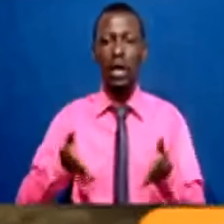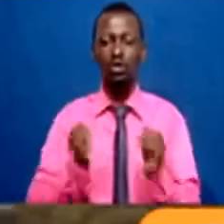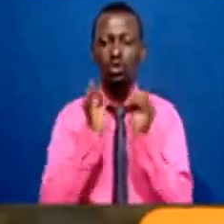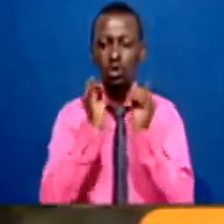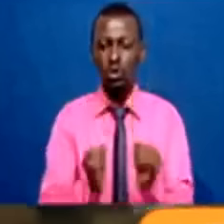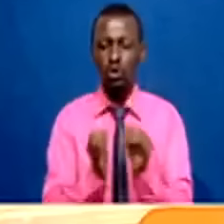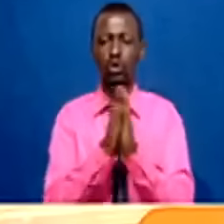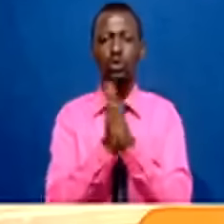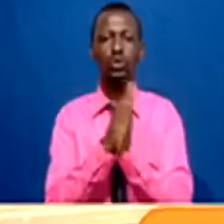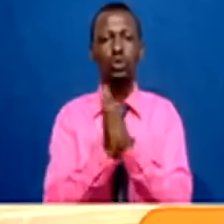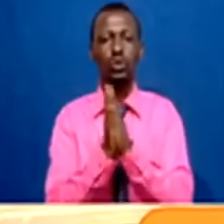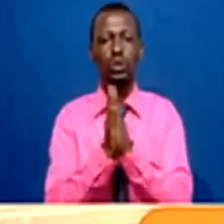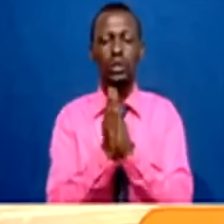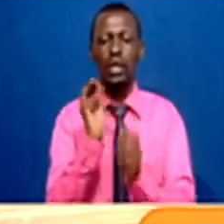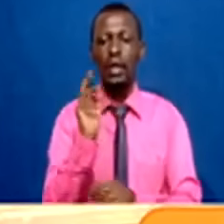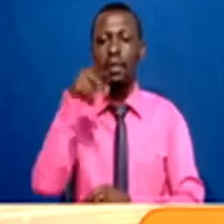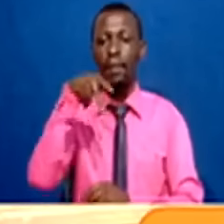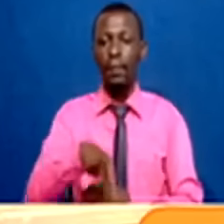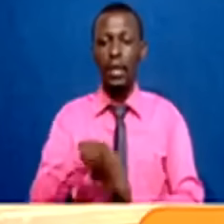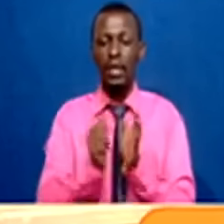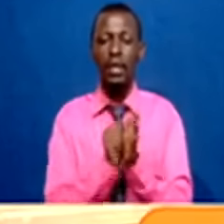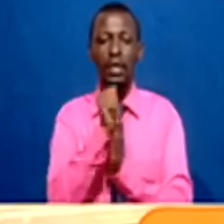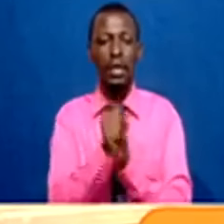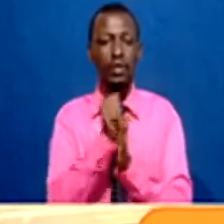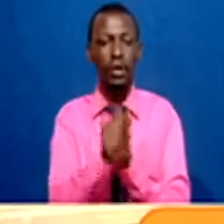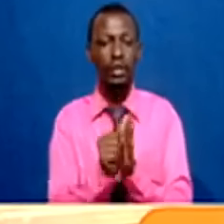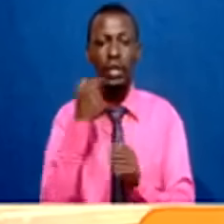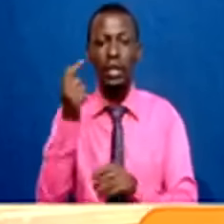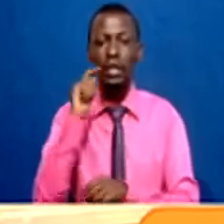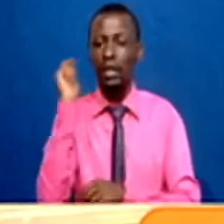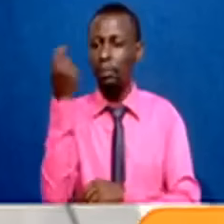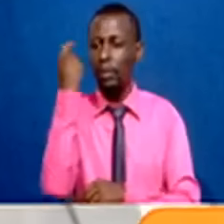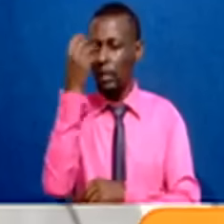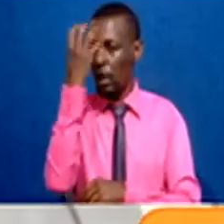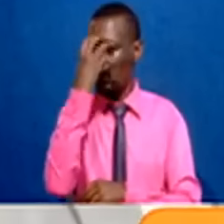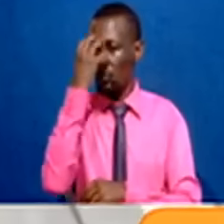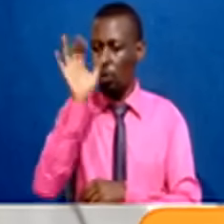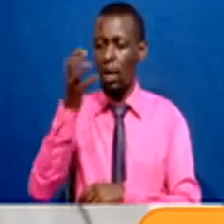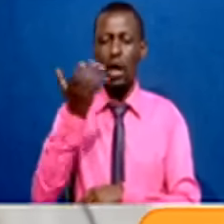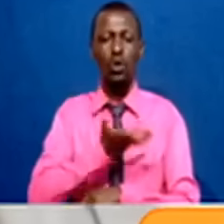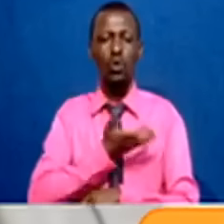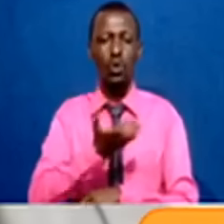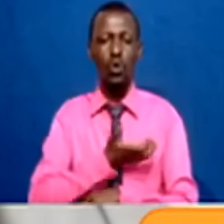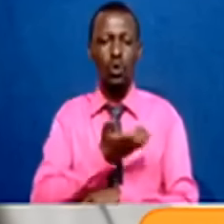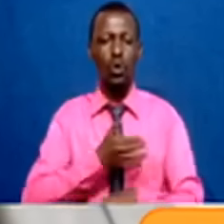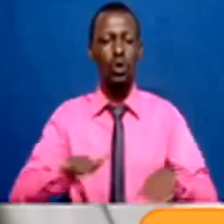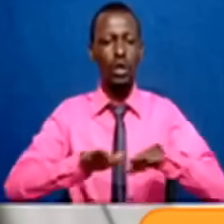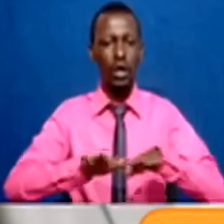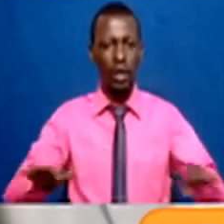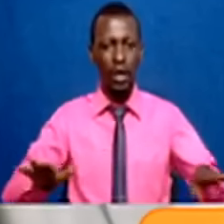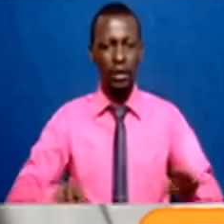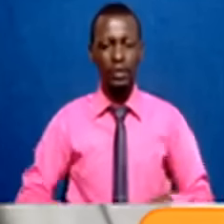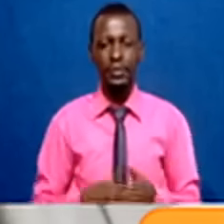with Naivasha legislator Jane Kihara identifying President William Ruto as the owner of the vast piece of